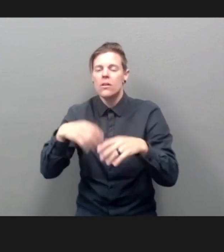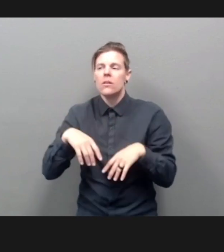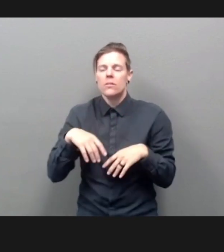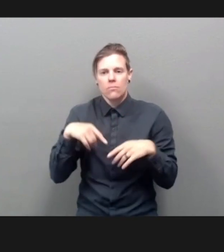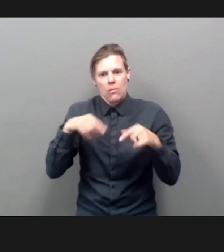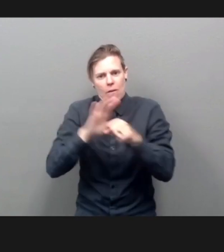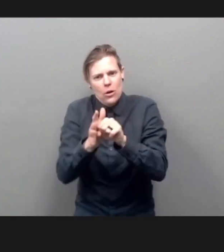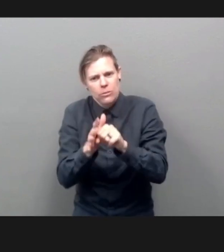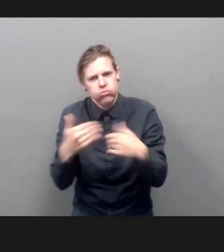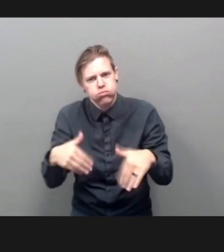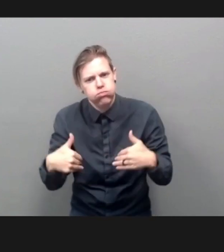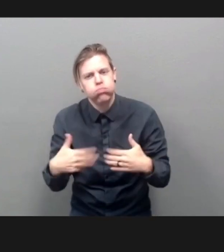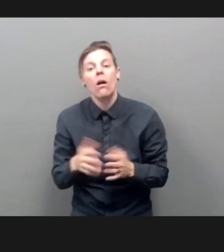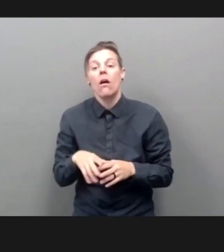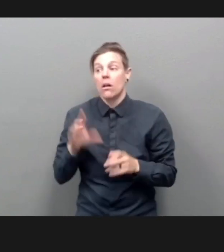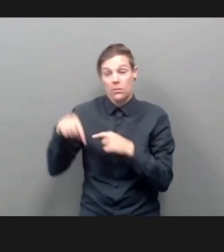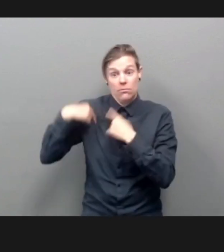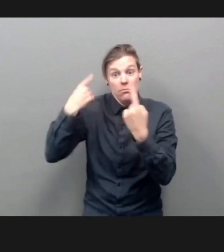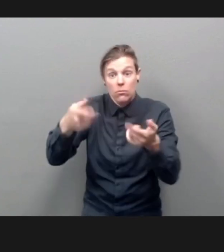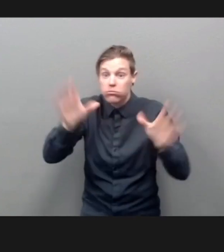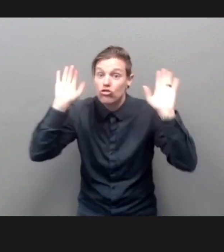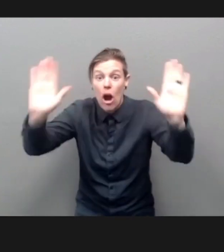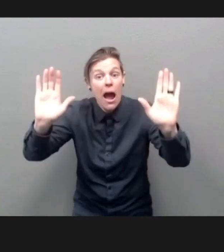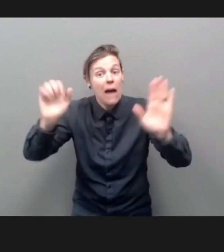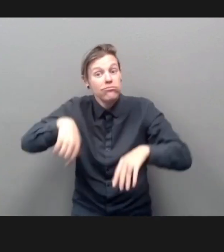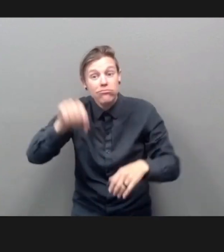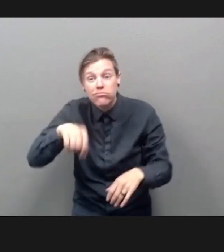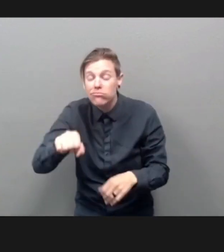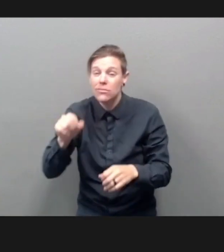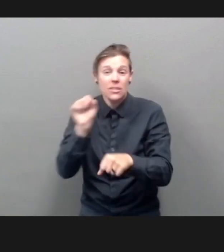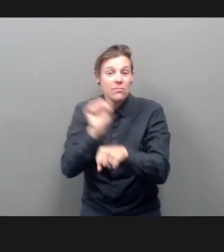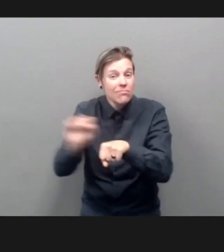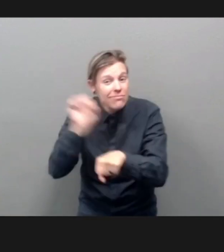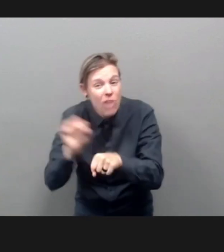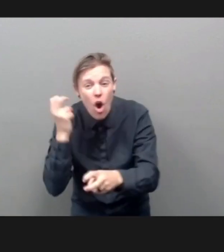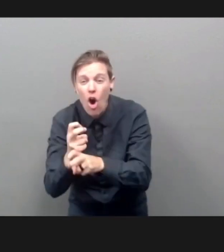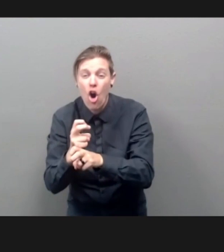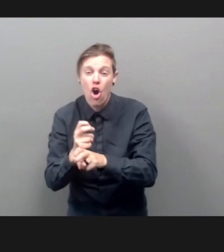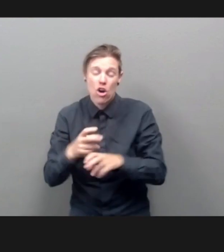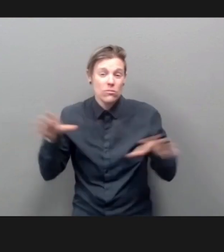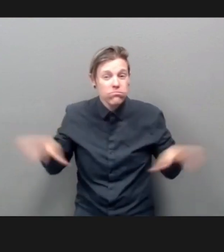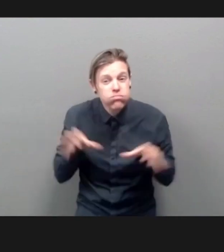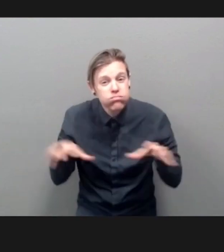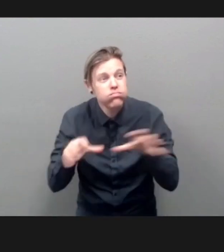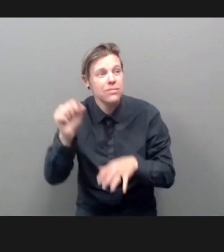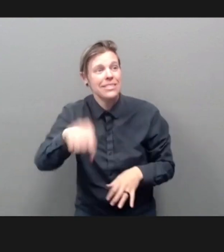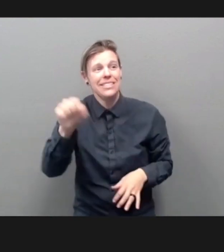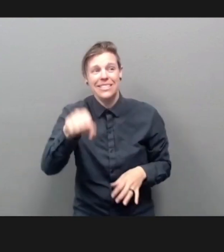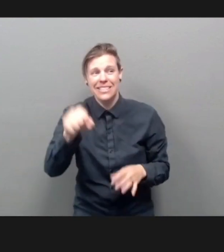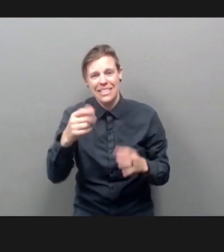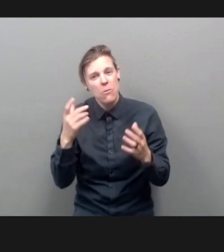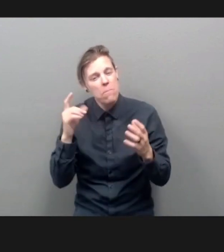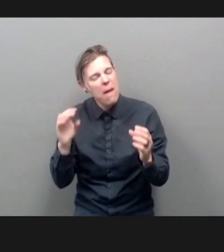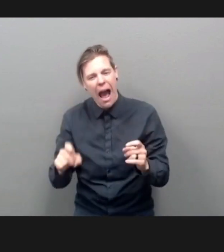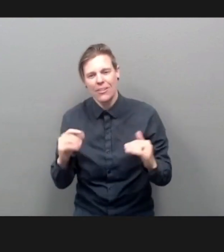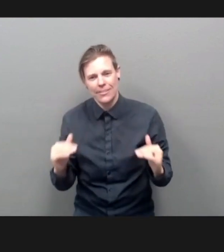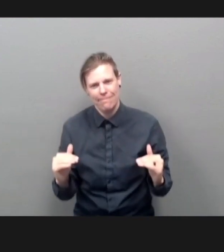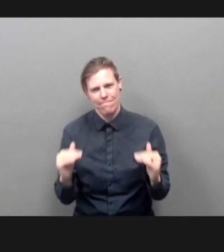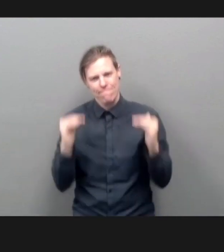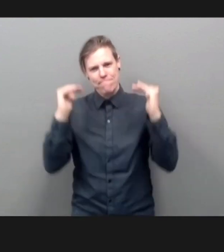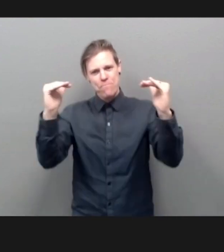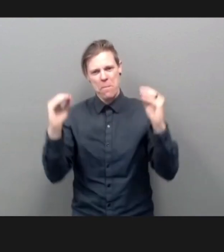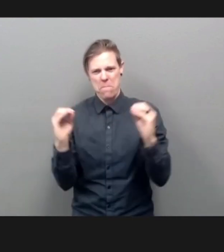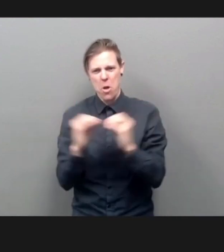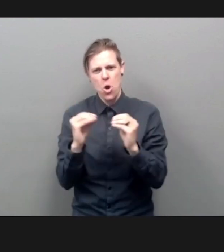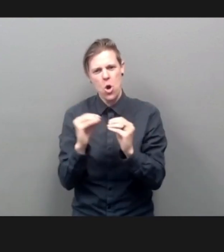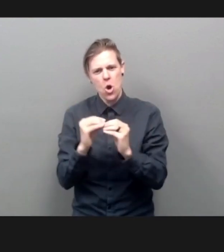efforts to get your families fully vaccinated, we have to do more. Can't just be in the top 5, be